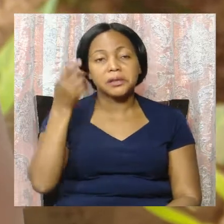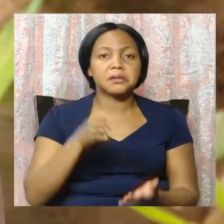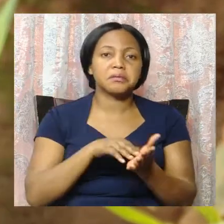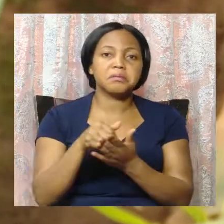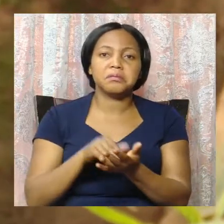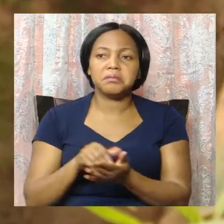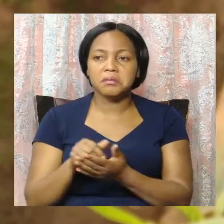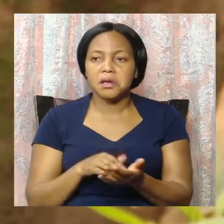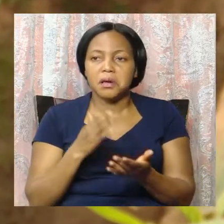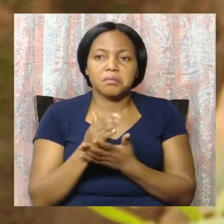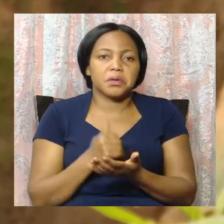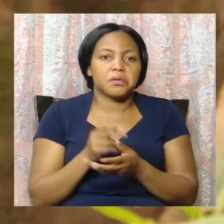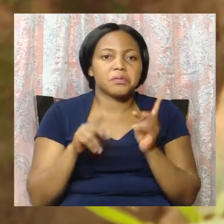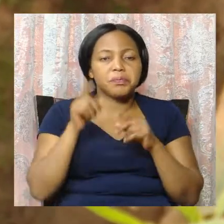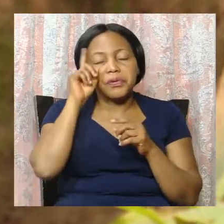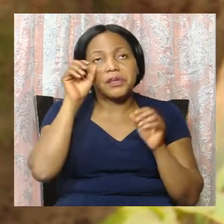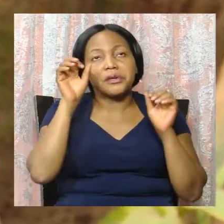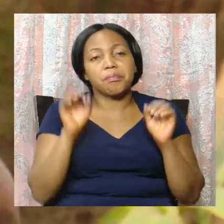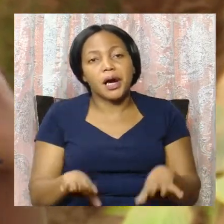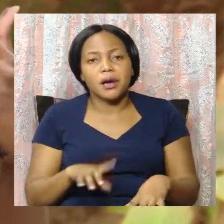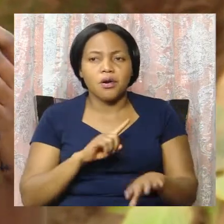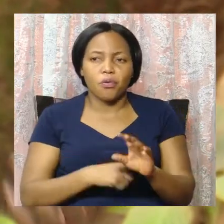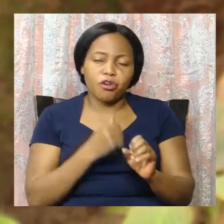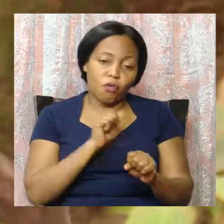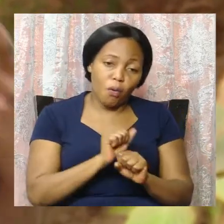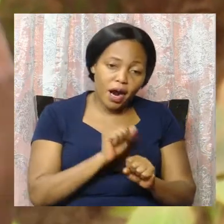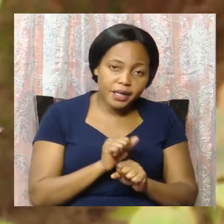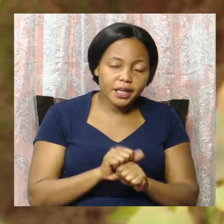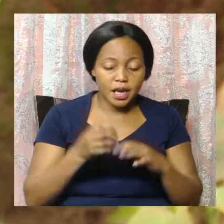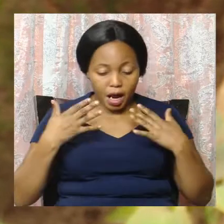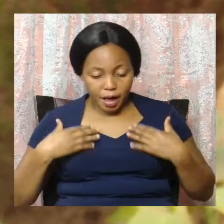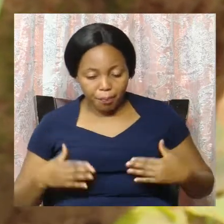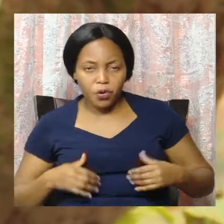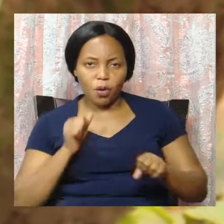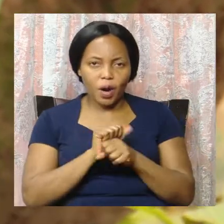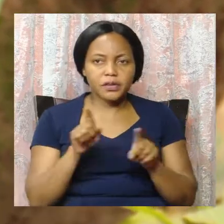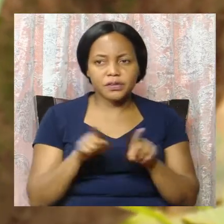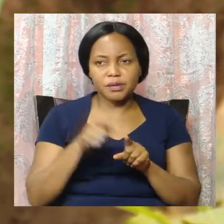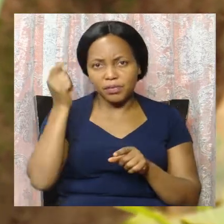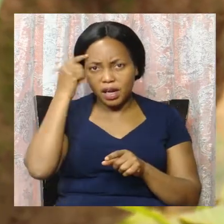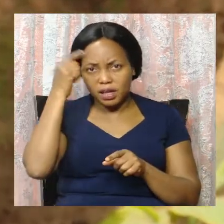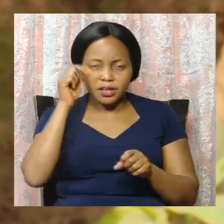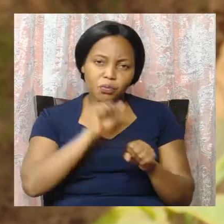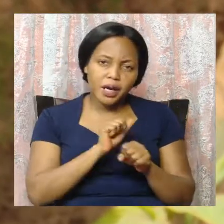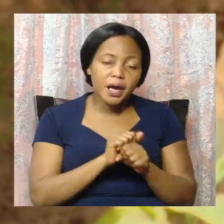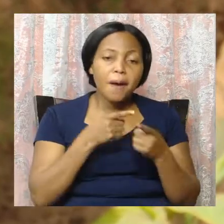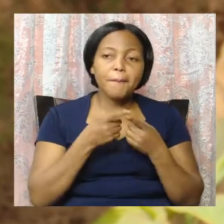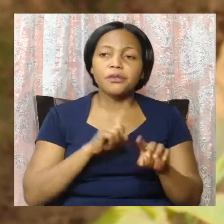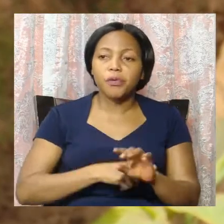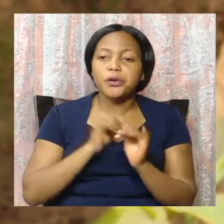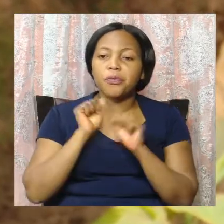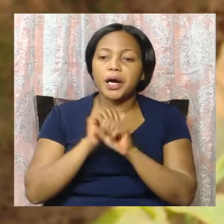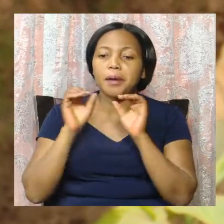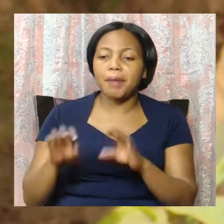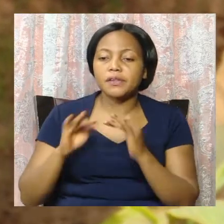But the mind also lazy, because now, I don't know, when you work, it's not only your body, but it's also mental. Wow. It's your mind.